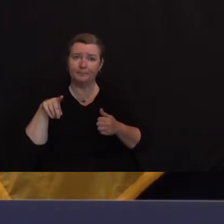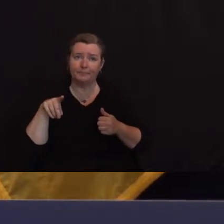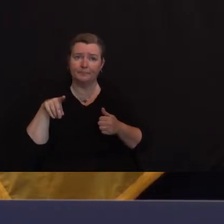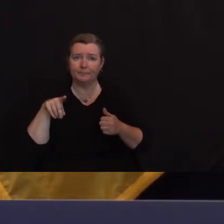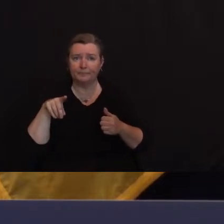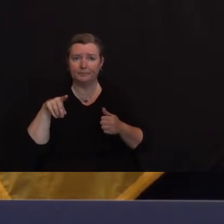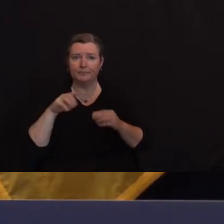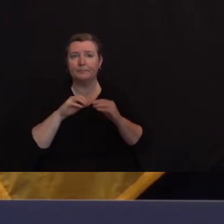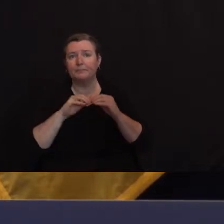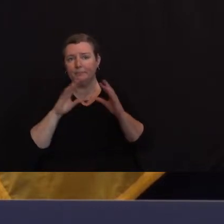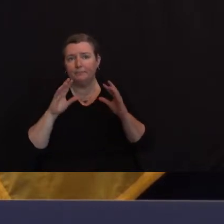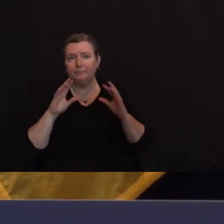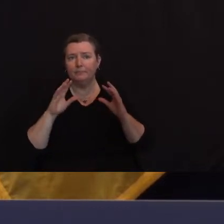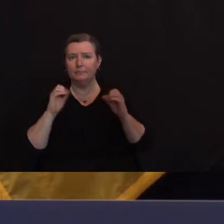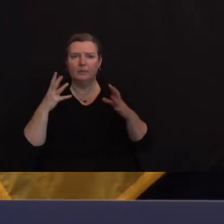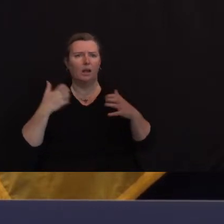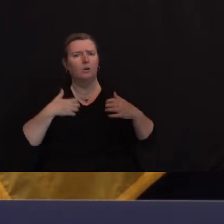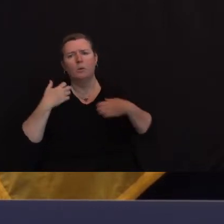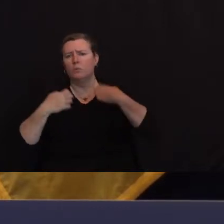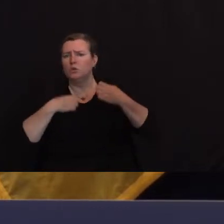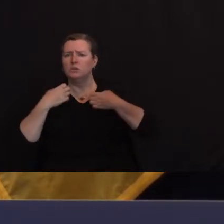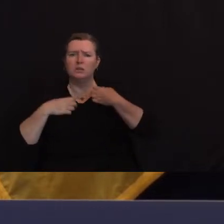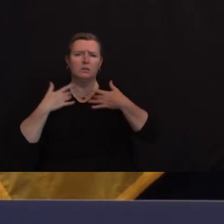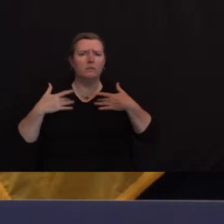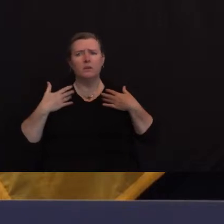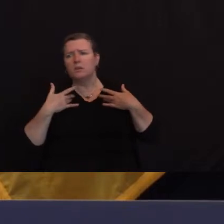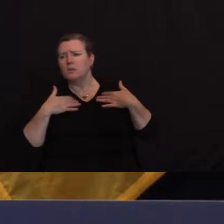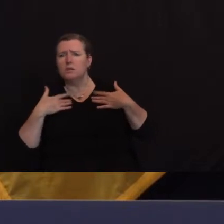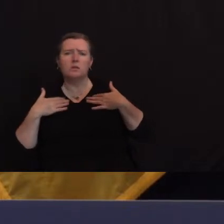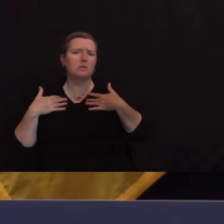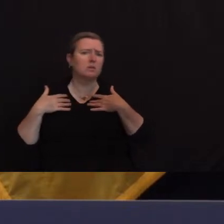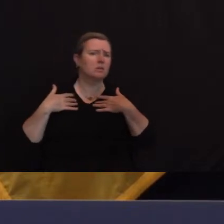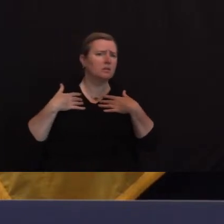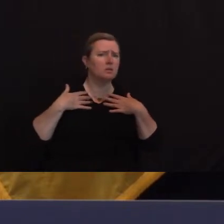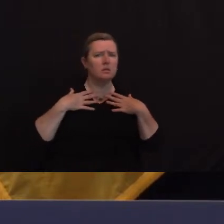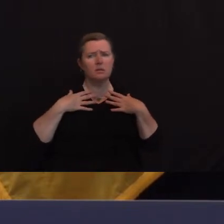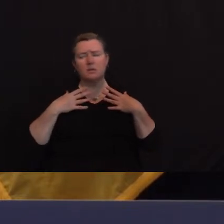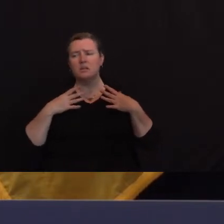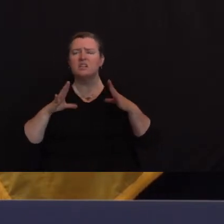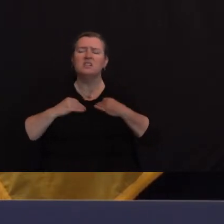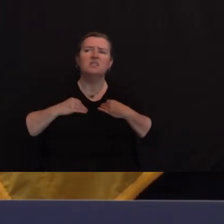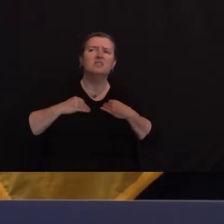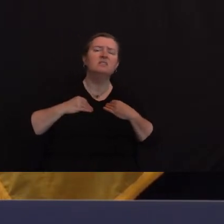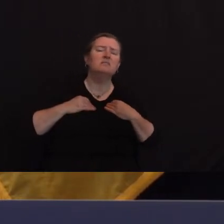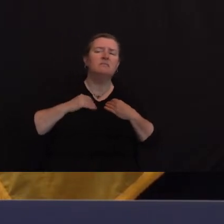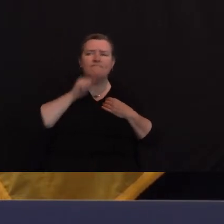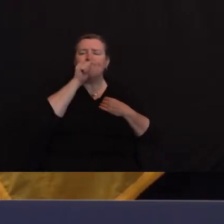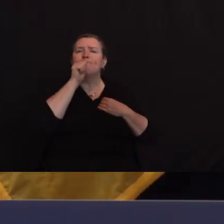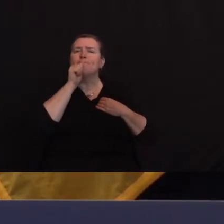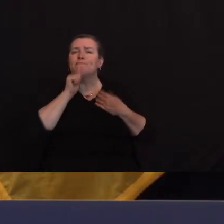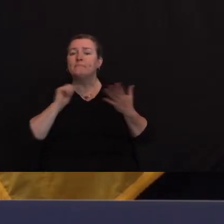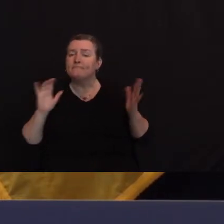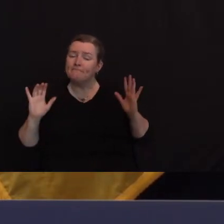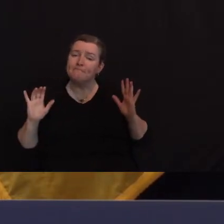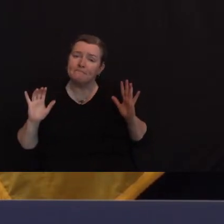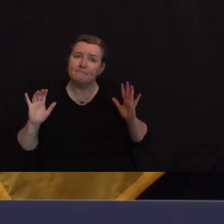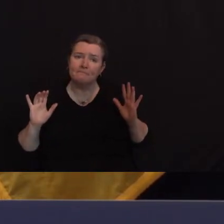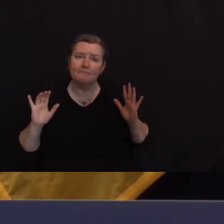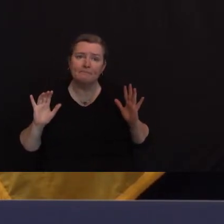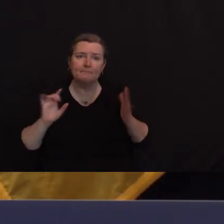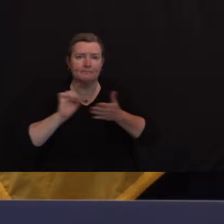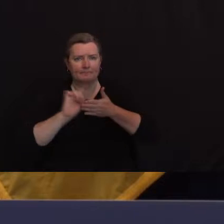there's a lot of emotion around this. Overwhelmingly, I just saw a poll that came out last week. It's sort of a